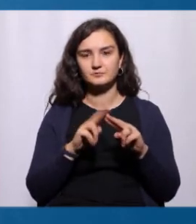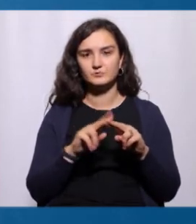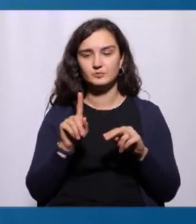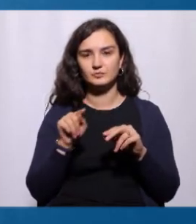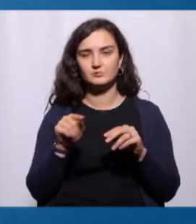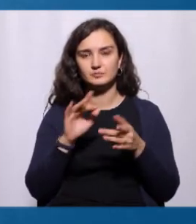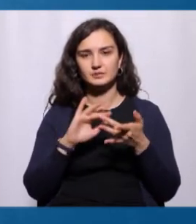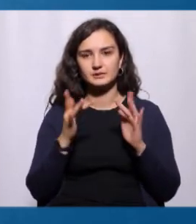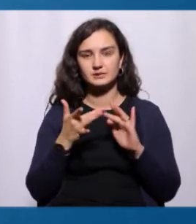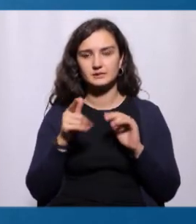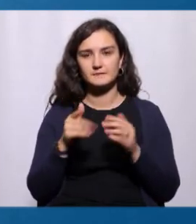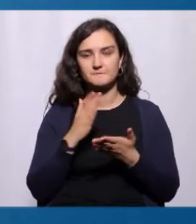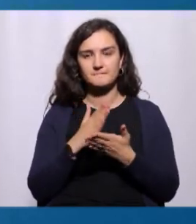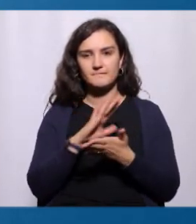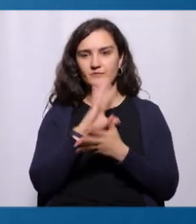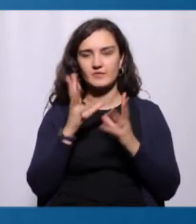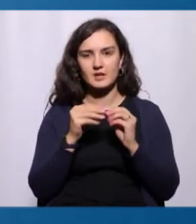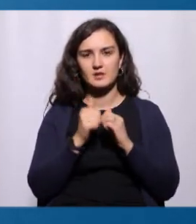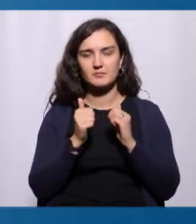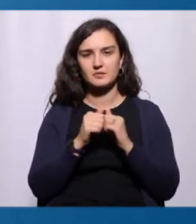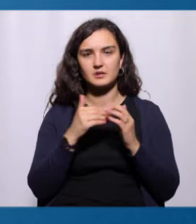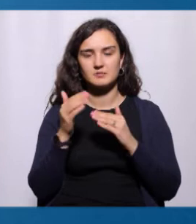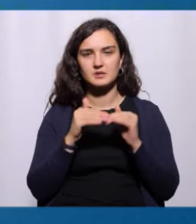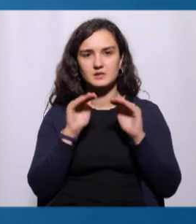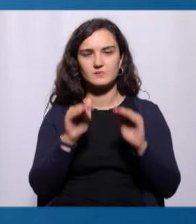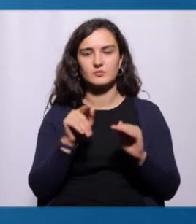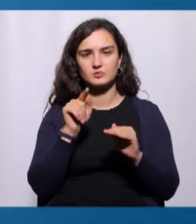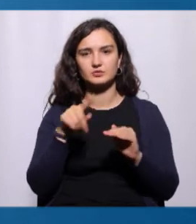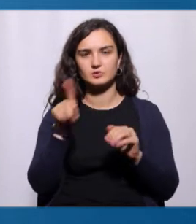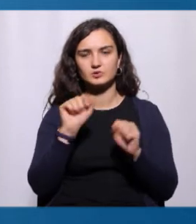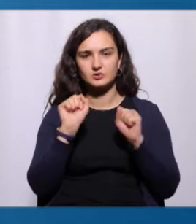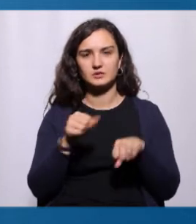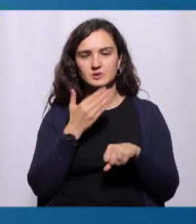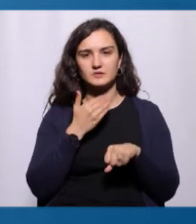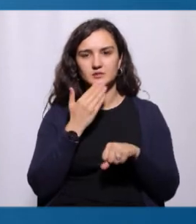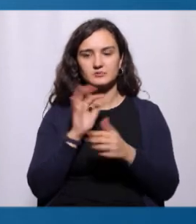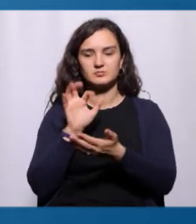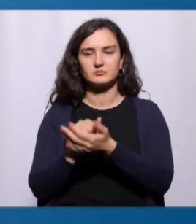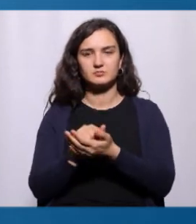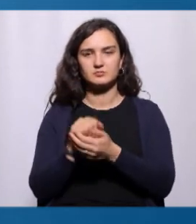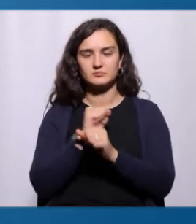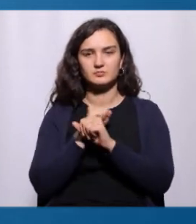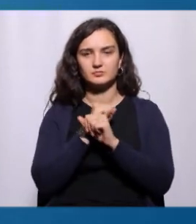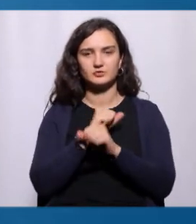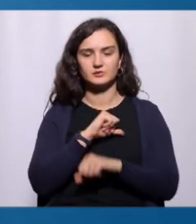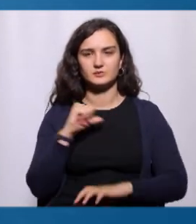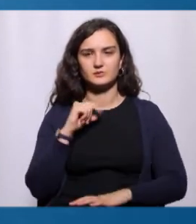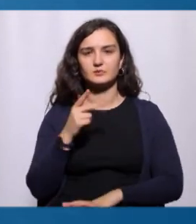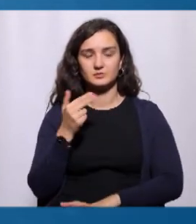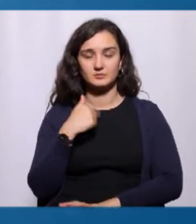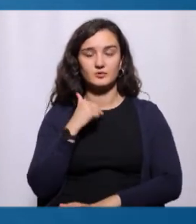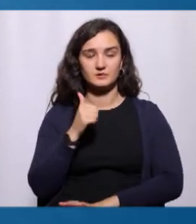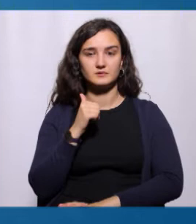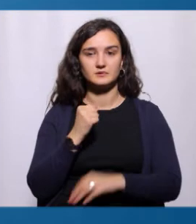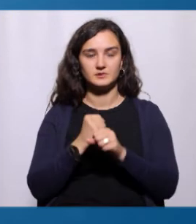of the internet has made everything so accessible, you can easily book a holiday by yourself. That's what I'm doing